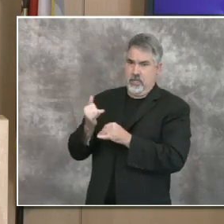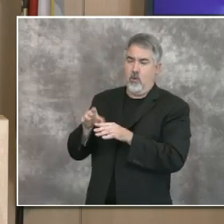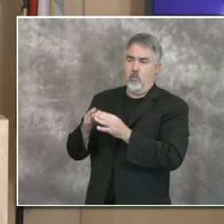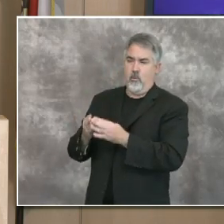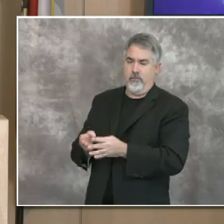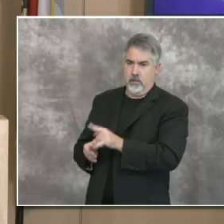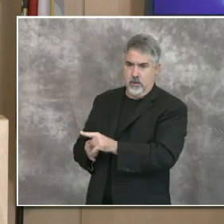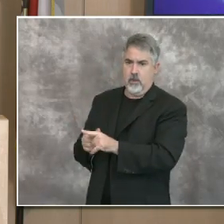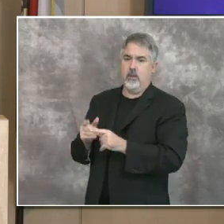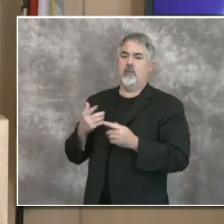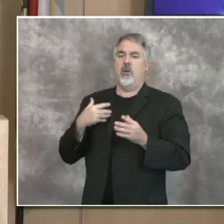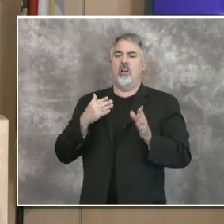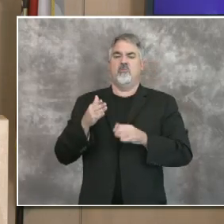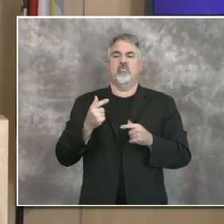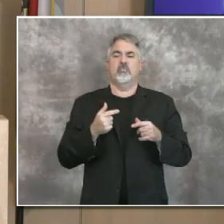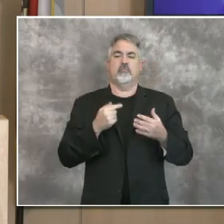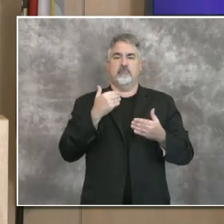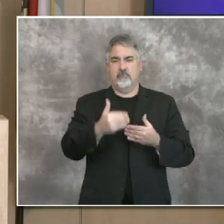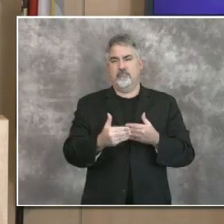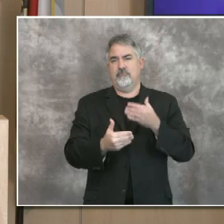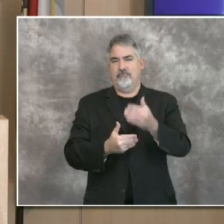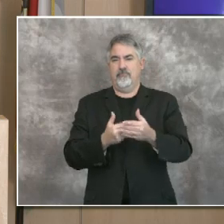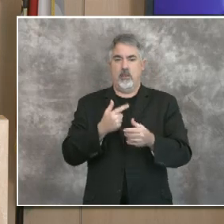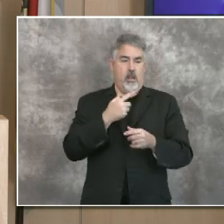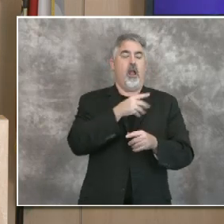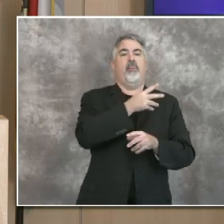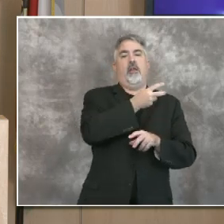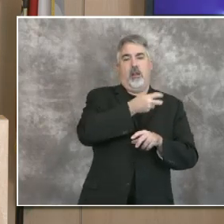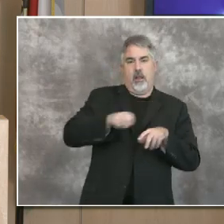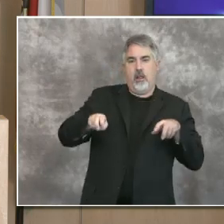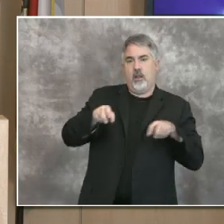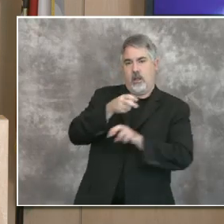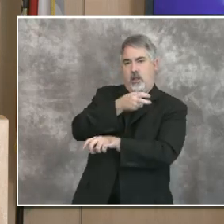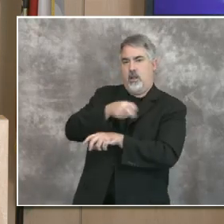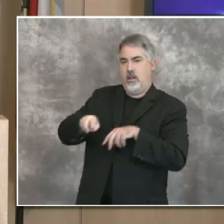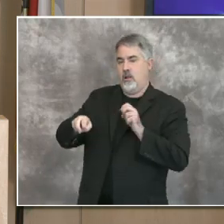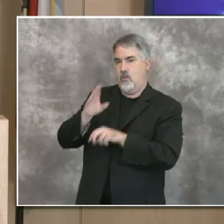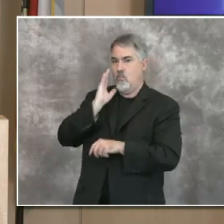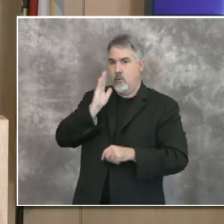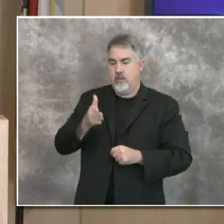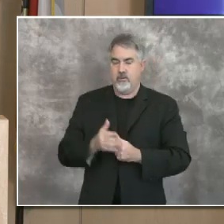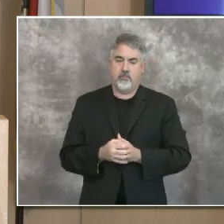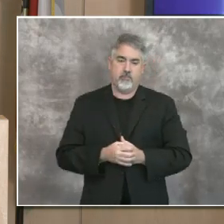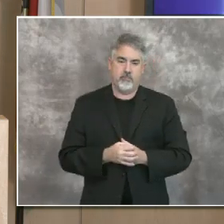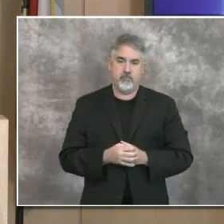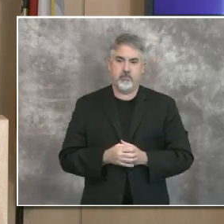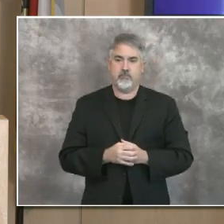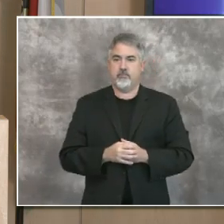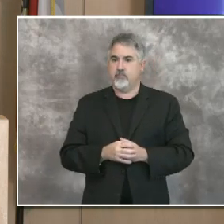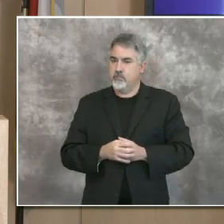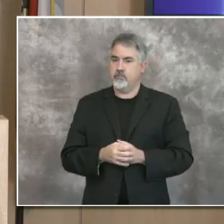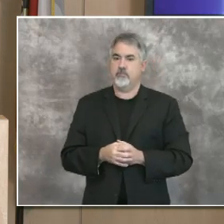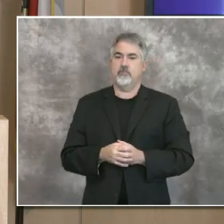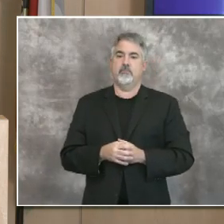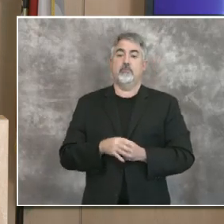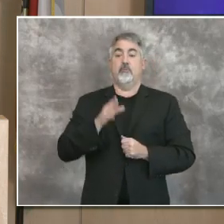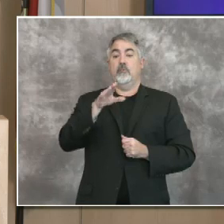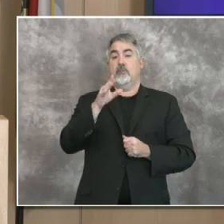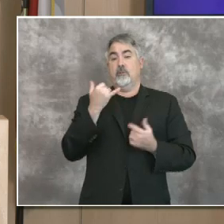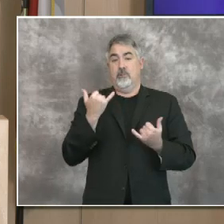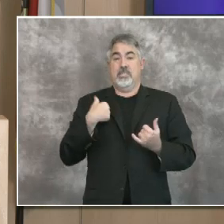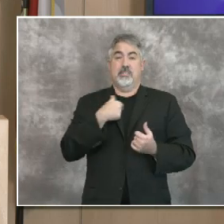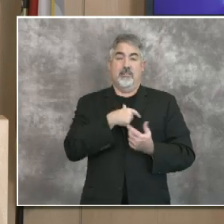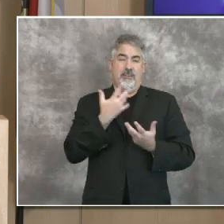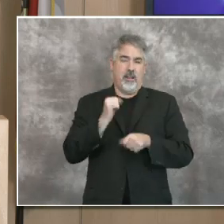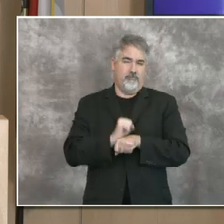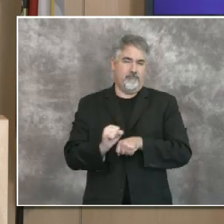time that they are moved into the essential category and allowed to reopen. We are also continuing our work and effort. We've talked again, going back to last